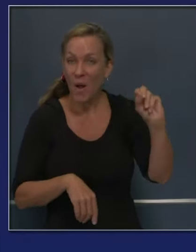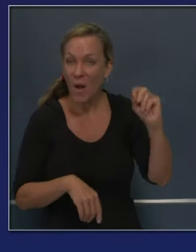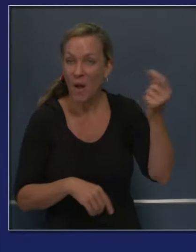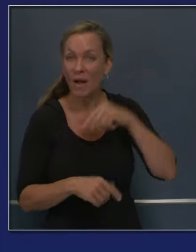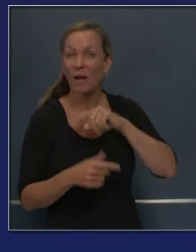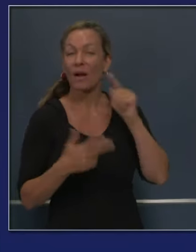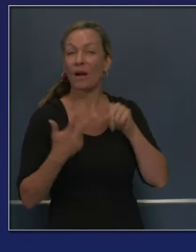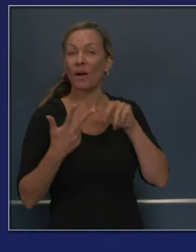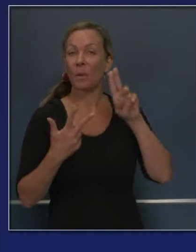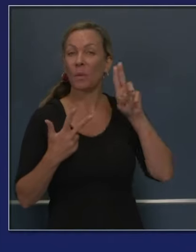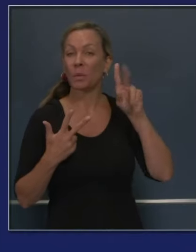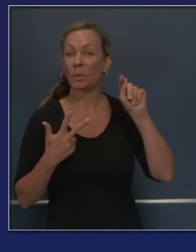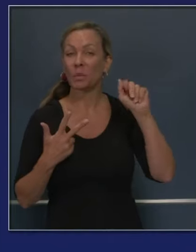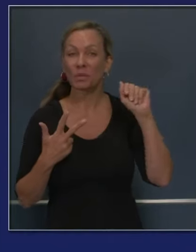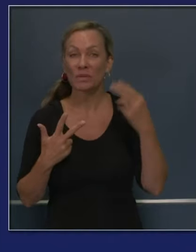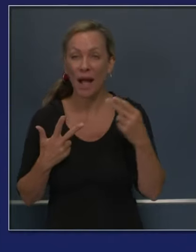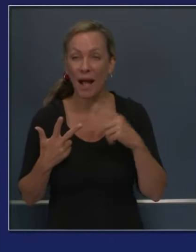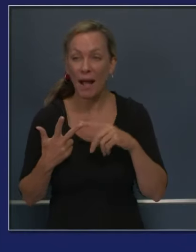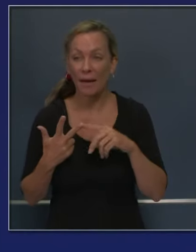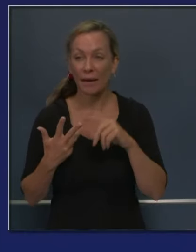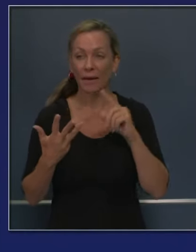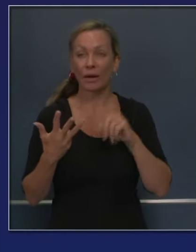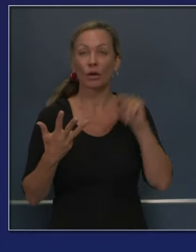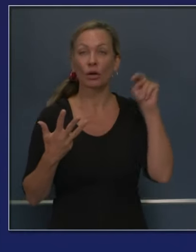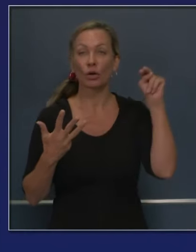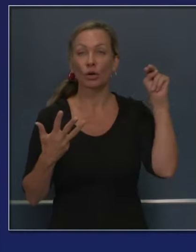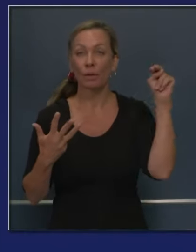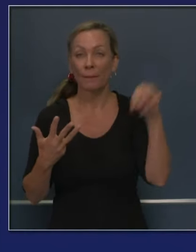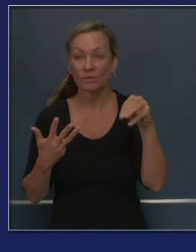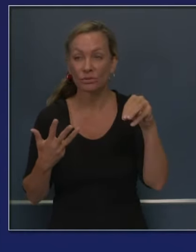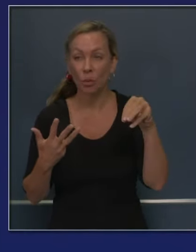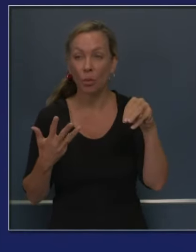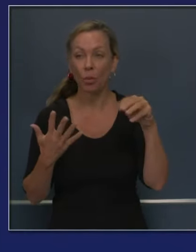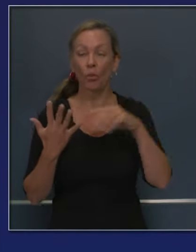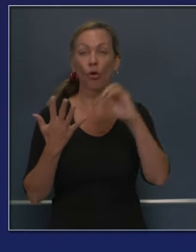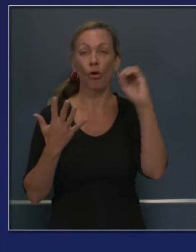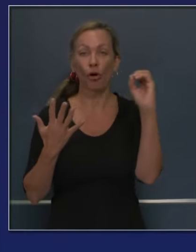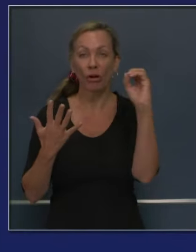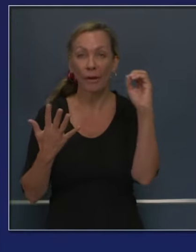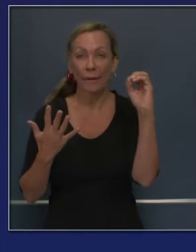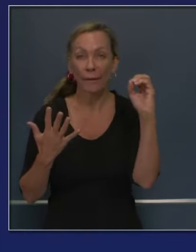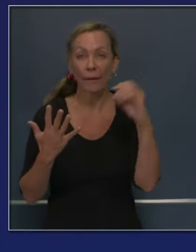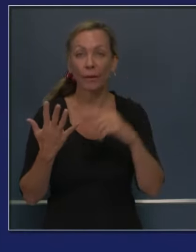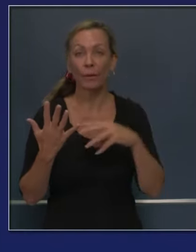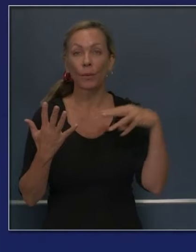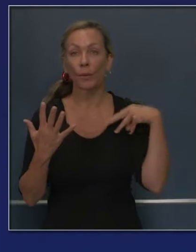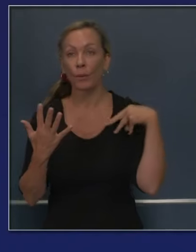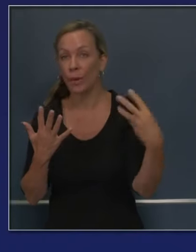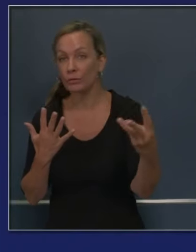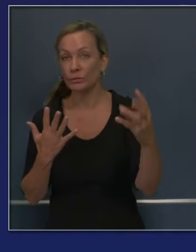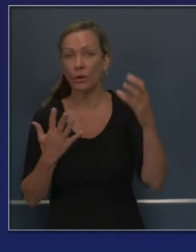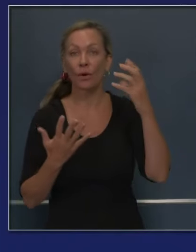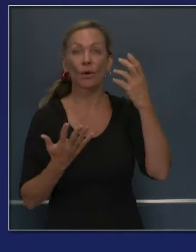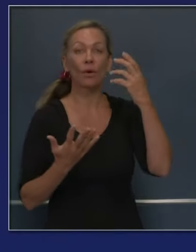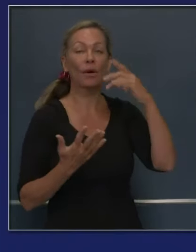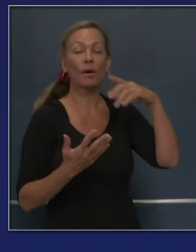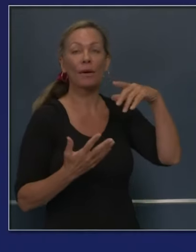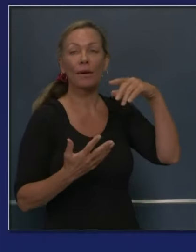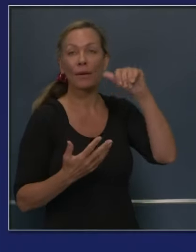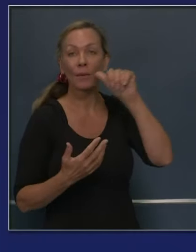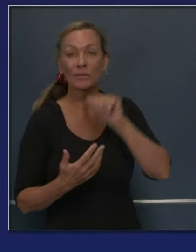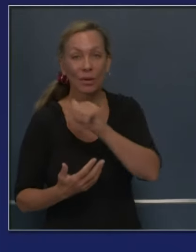engines that have come in from New Mexico, Texas, Oregon, Utah, Washington, as well as Arizona and Idaho. Governor Bullock, I was on the